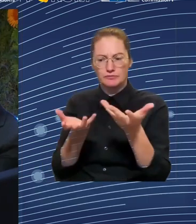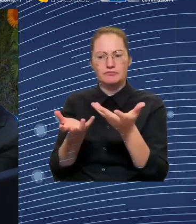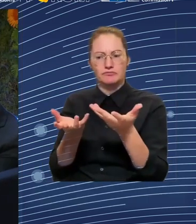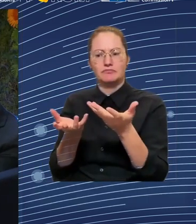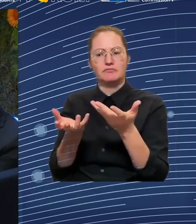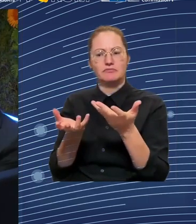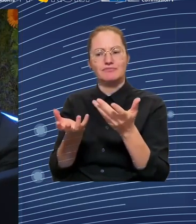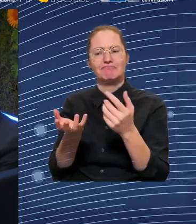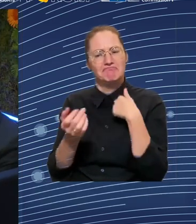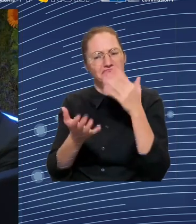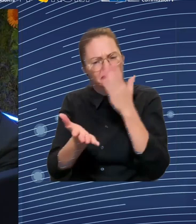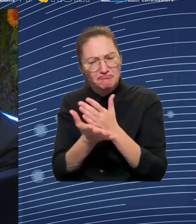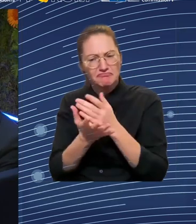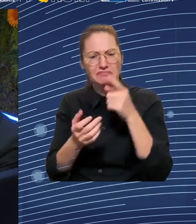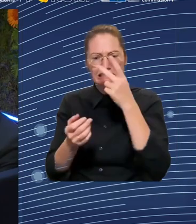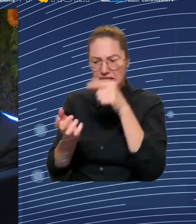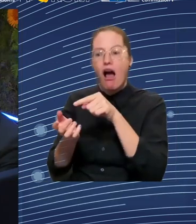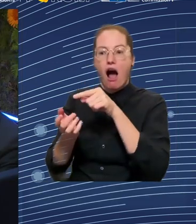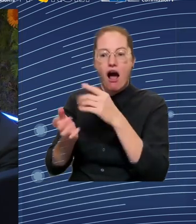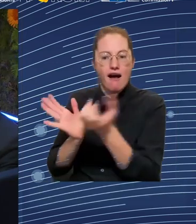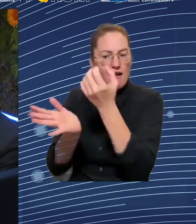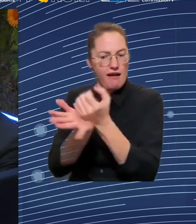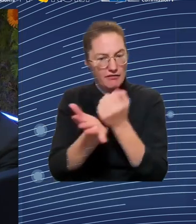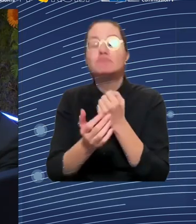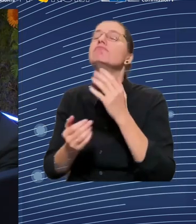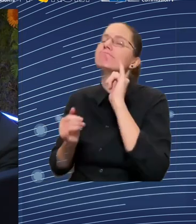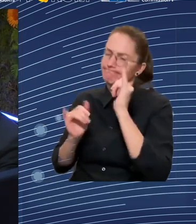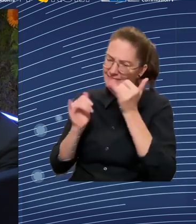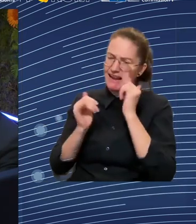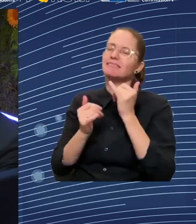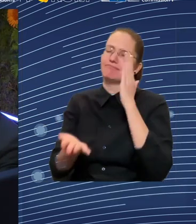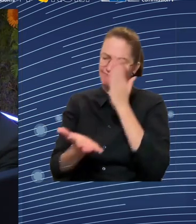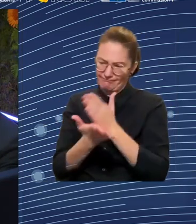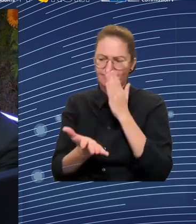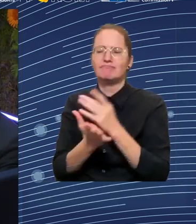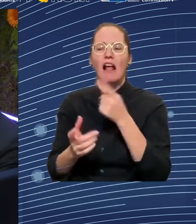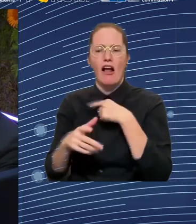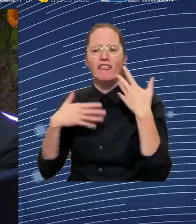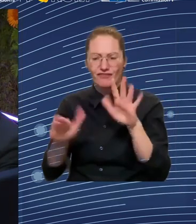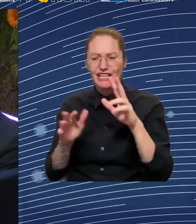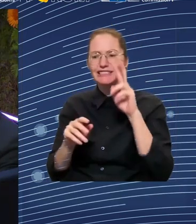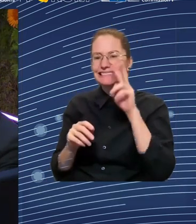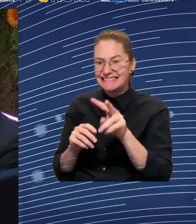the persistent labor shortages drivers in the EU labor market.